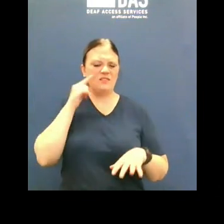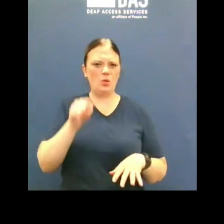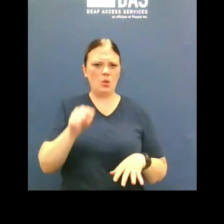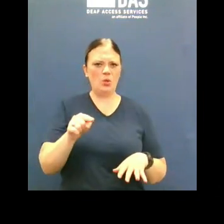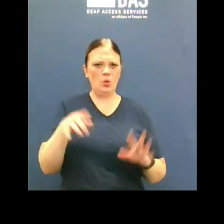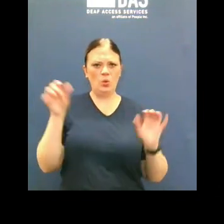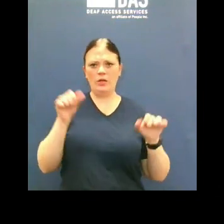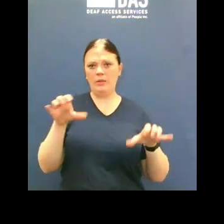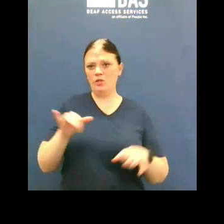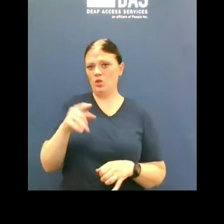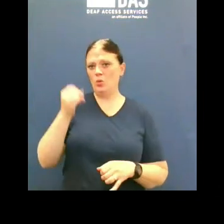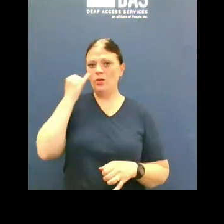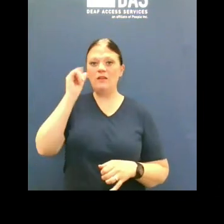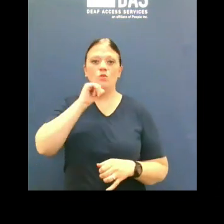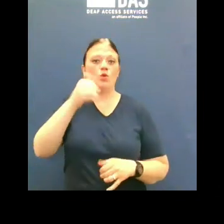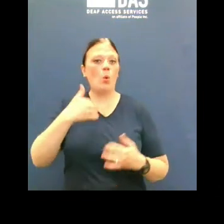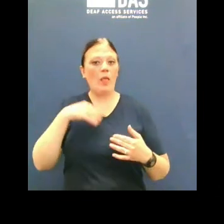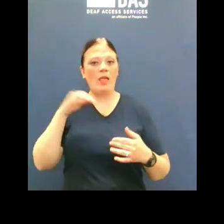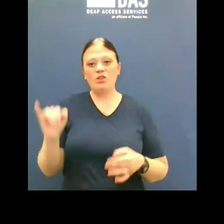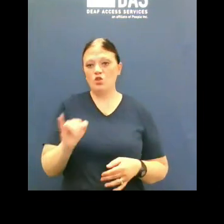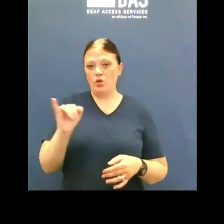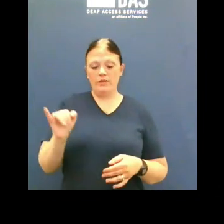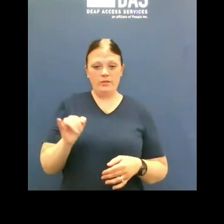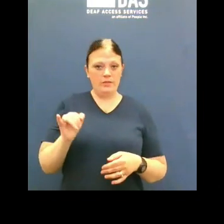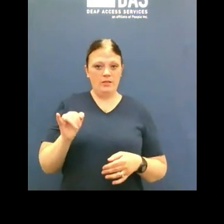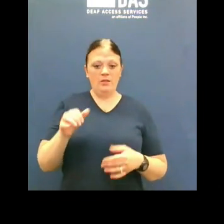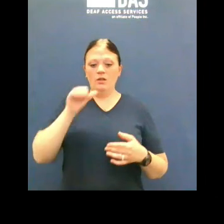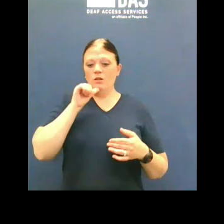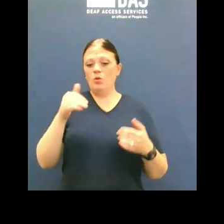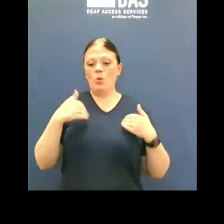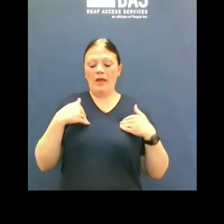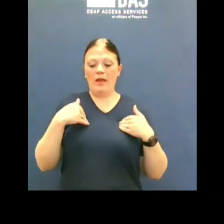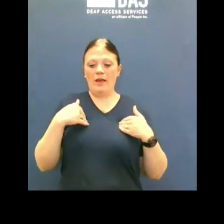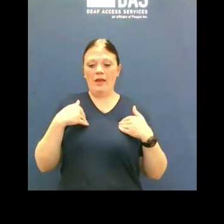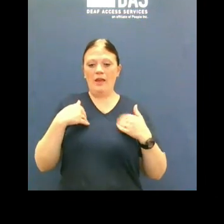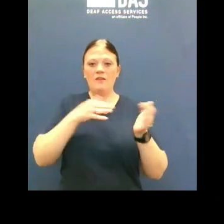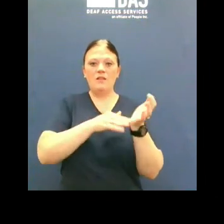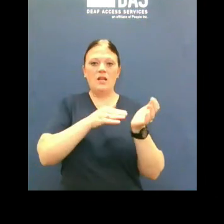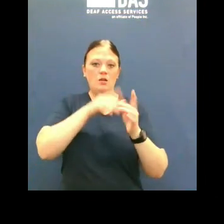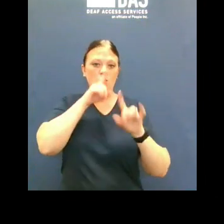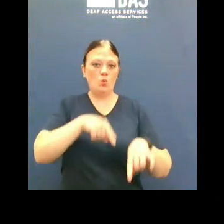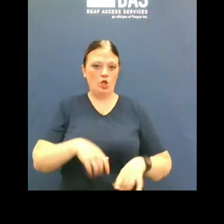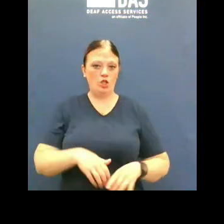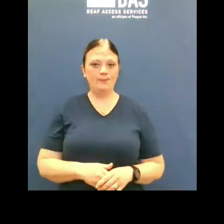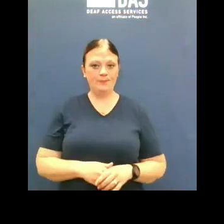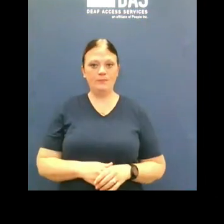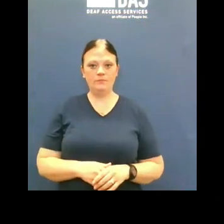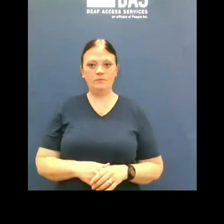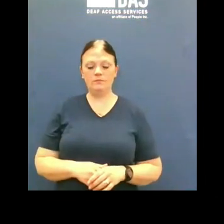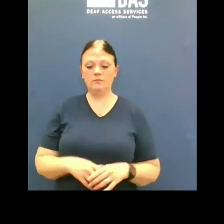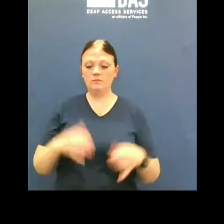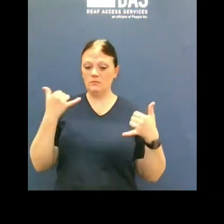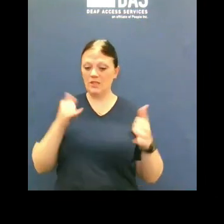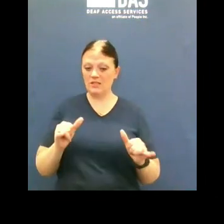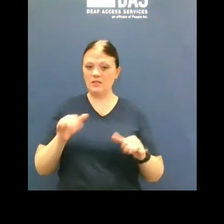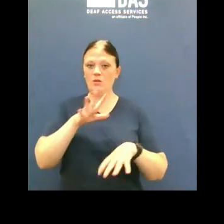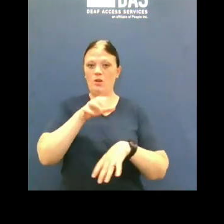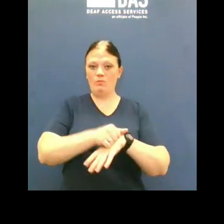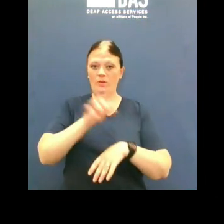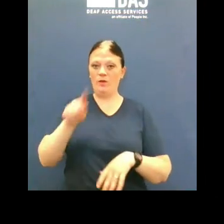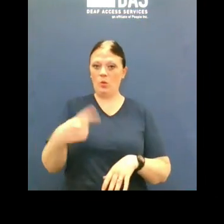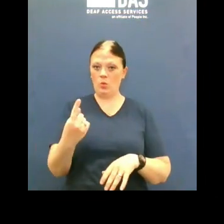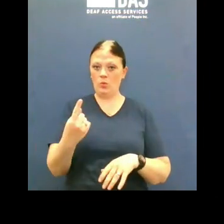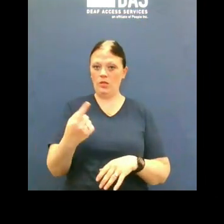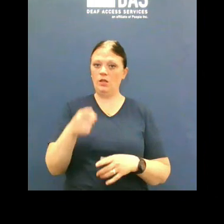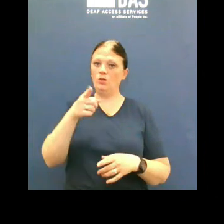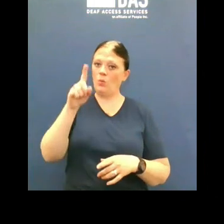able to do it if you don't have insurance and if you don't have a physician's order for it. It is still by appointment only, so we